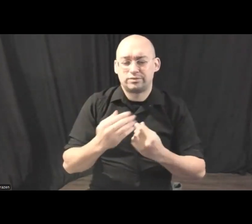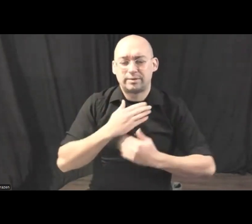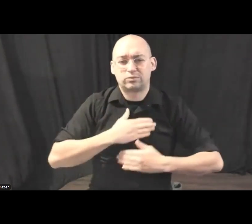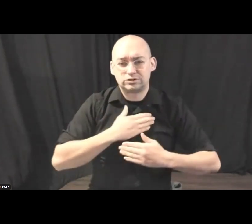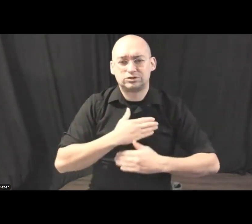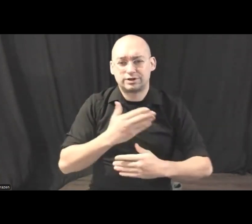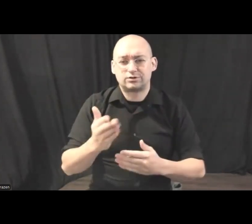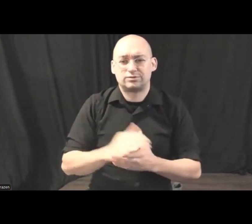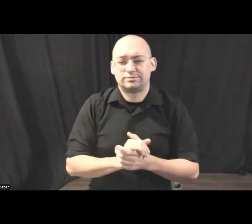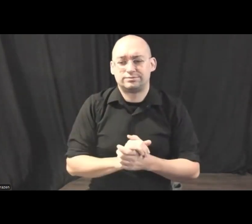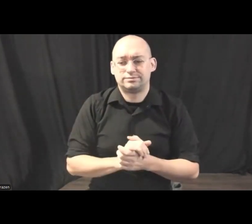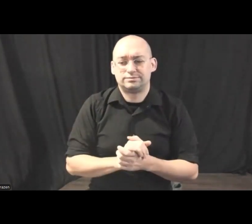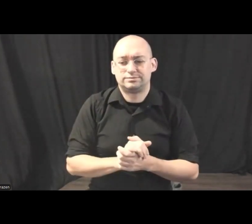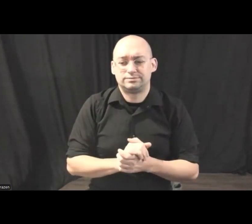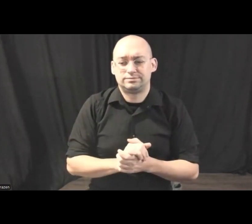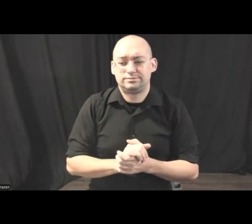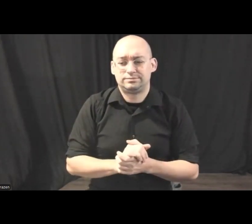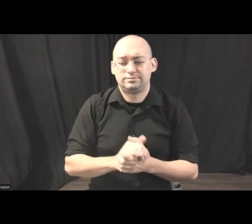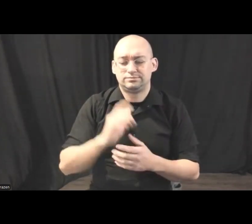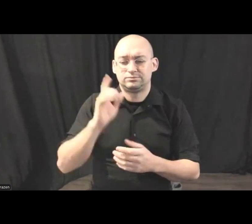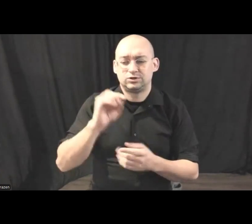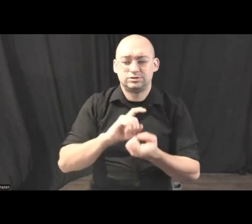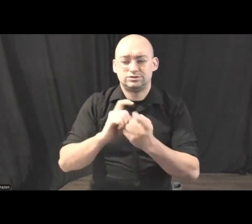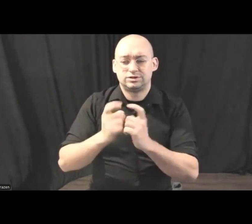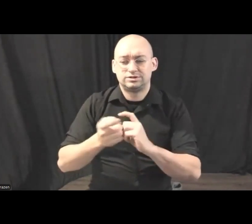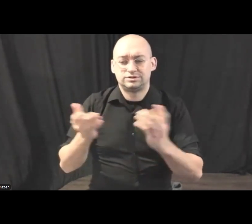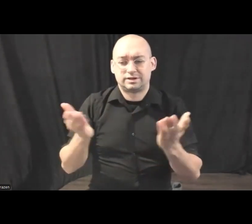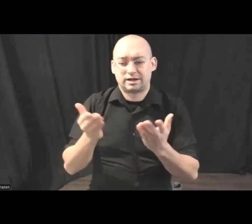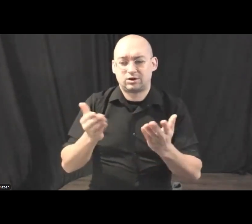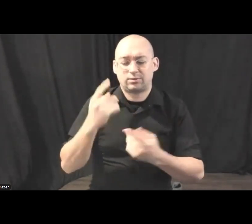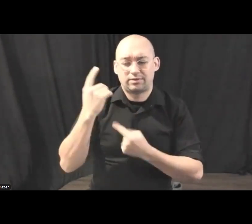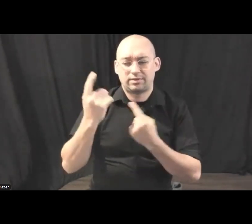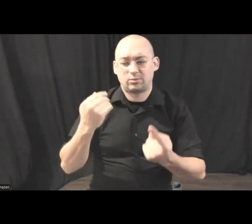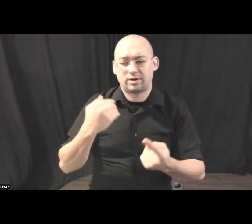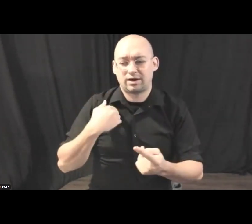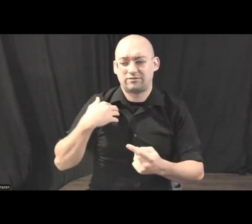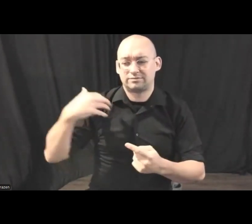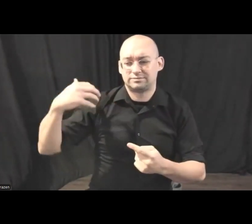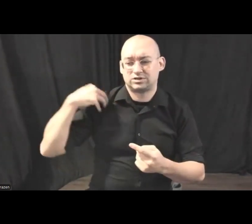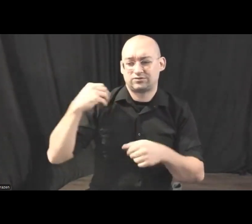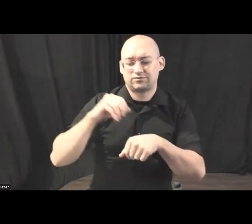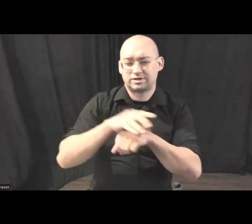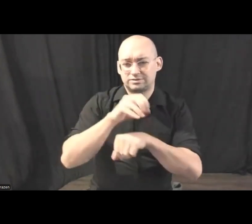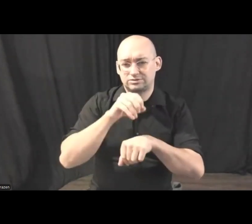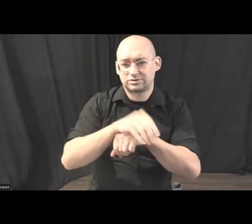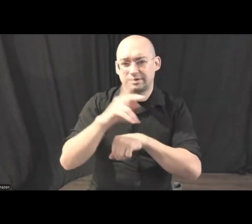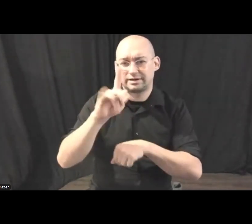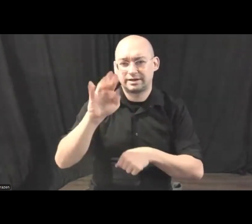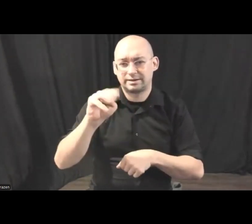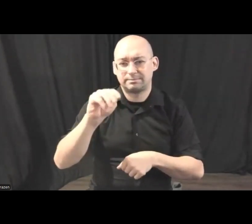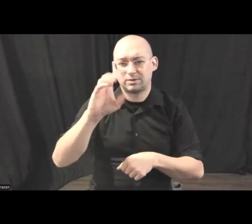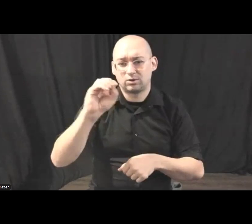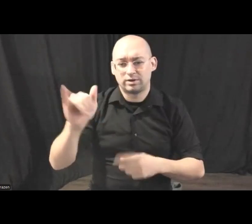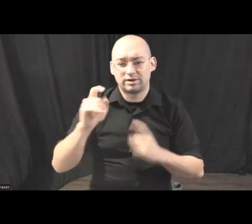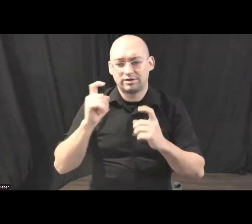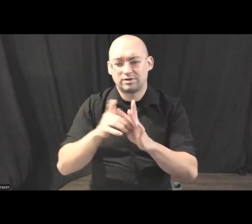Very, very much. And we're going to just do a slight detour here. We thought we would have our senior advisor, Kim McCoy-Wade, offer her remarks, and then